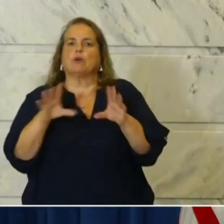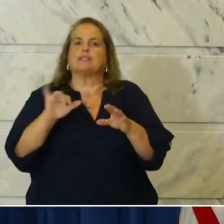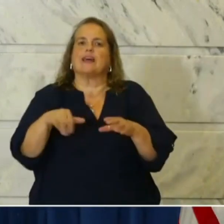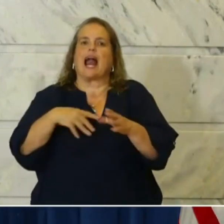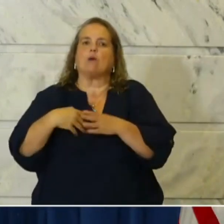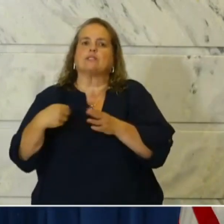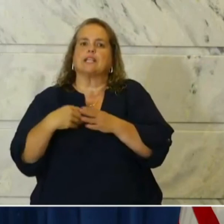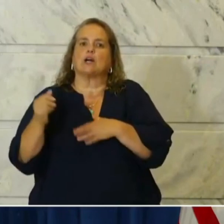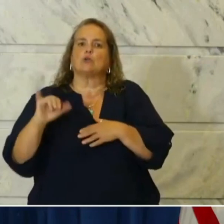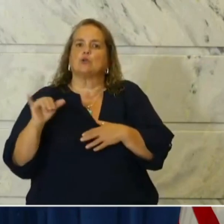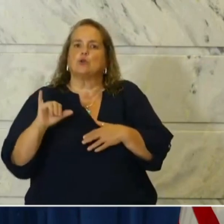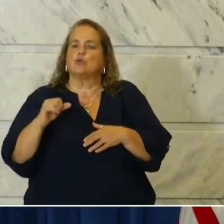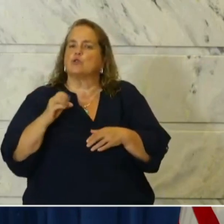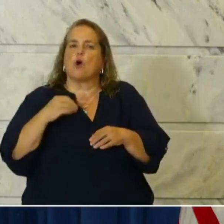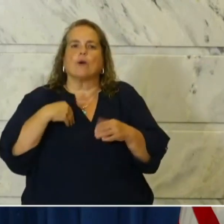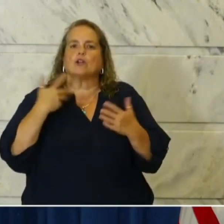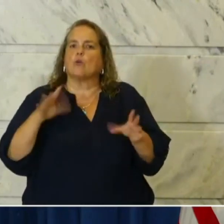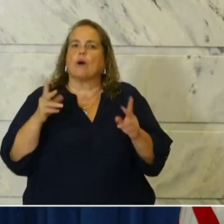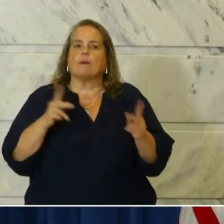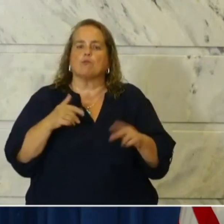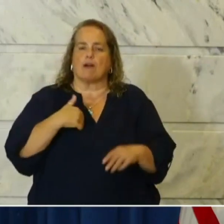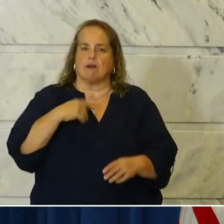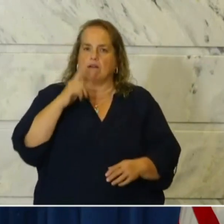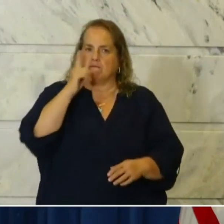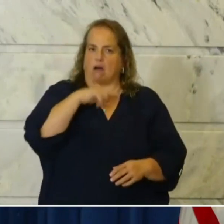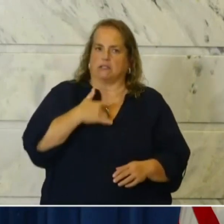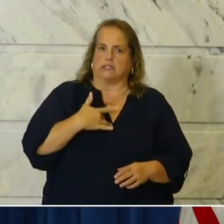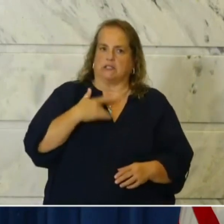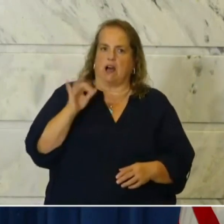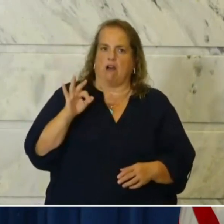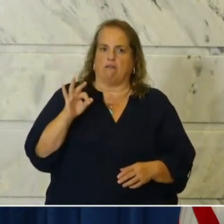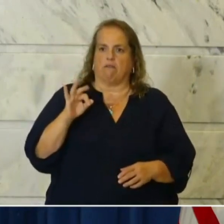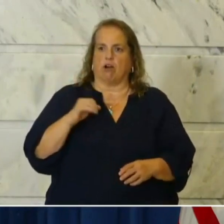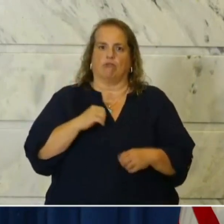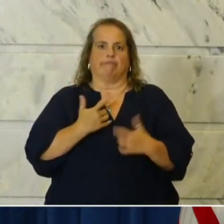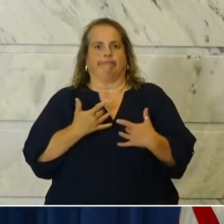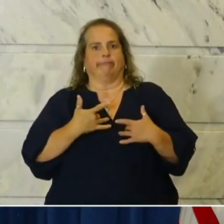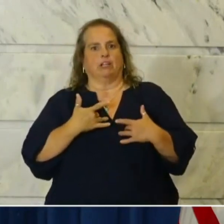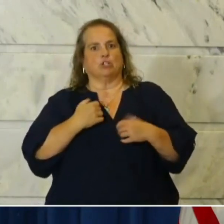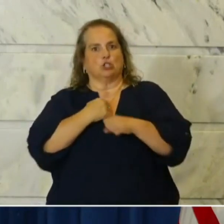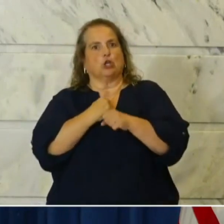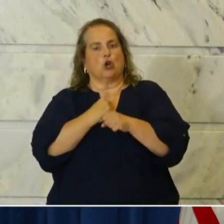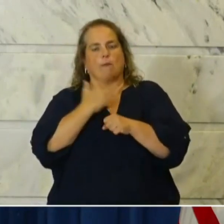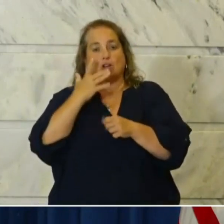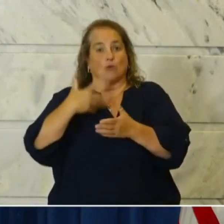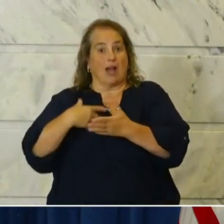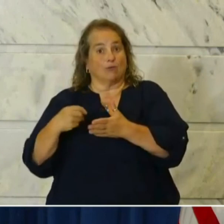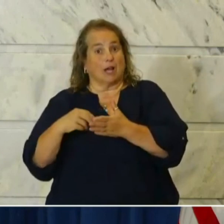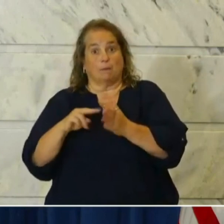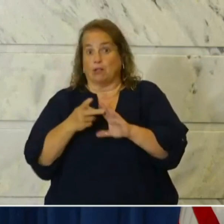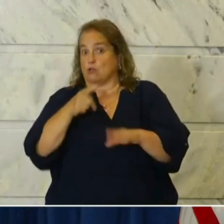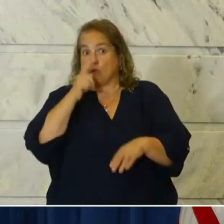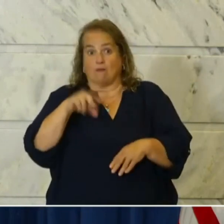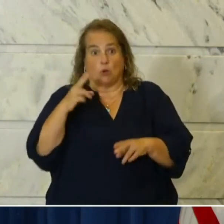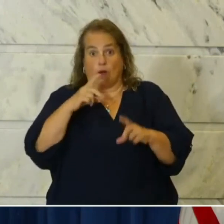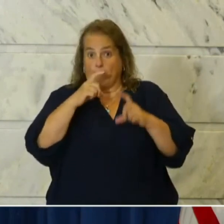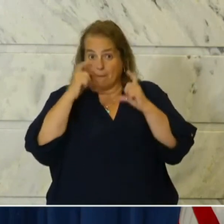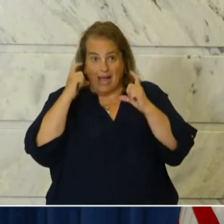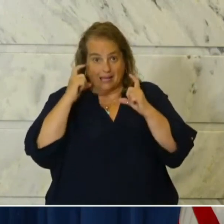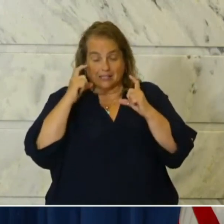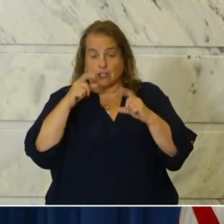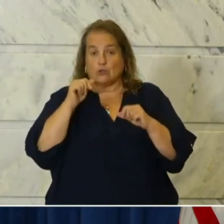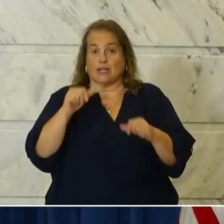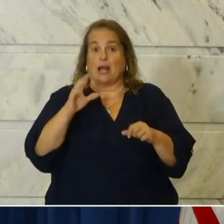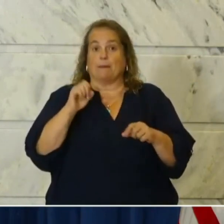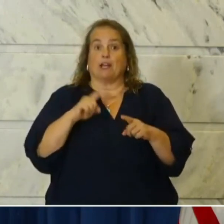outside too. And so we don't want people to have a false sense of security that just because you're outside means you don't have to wear a mask and you can be